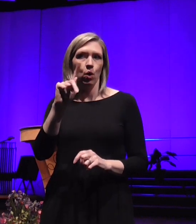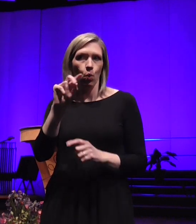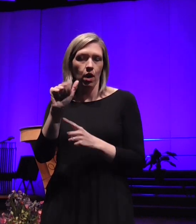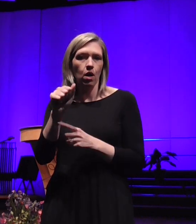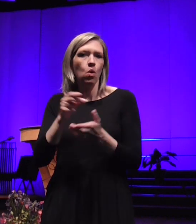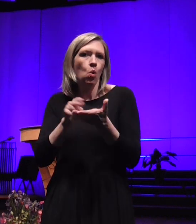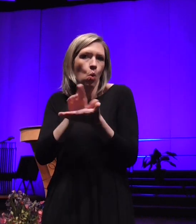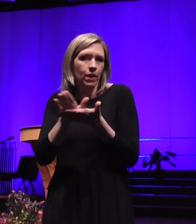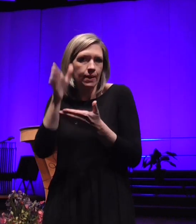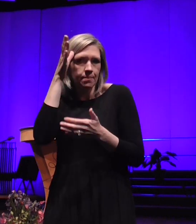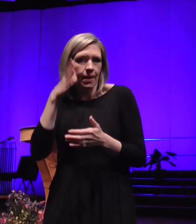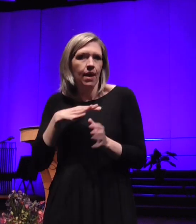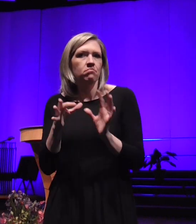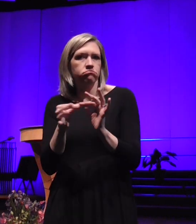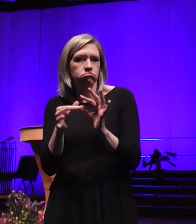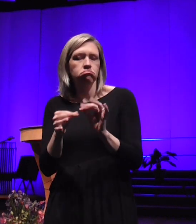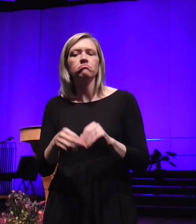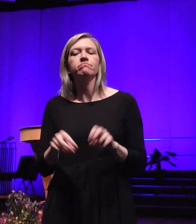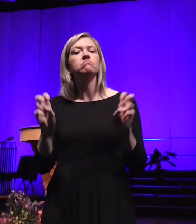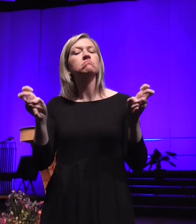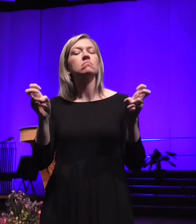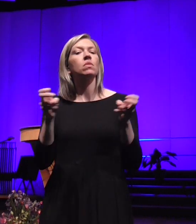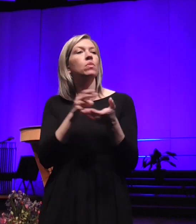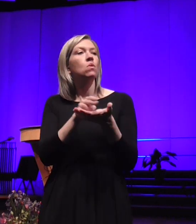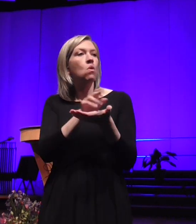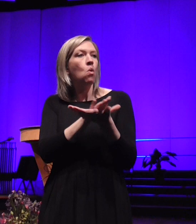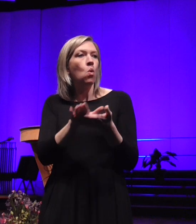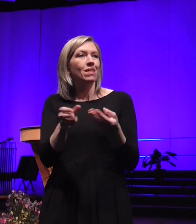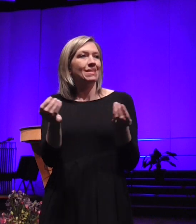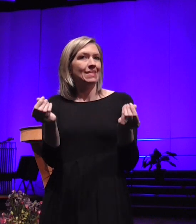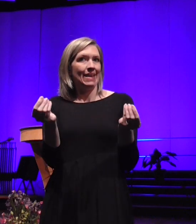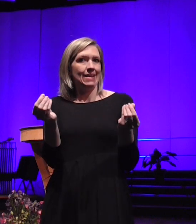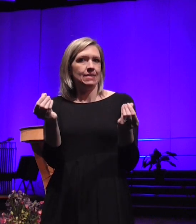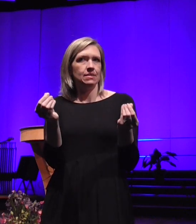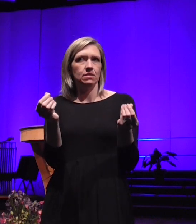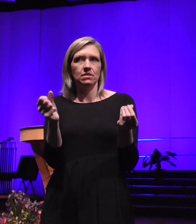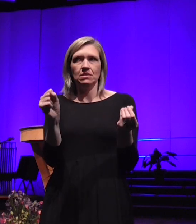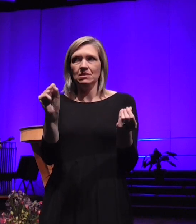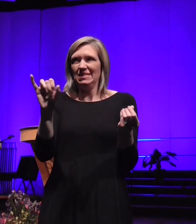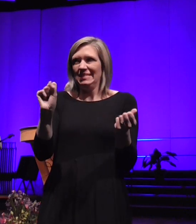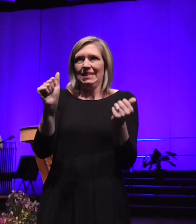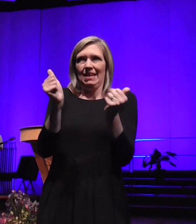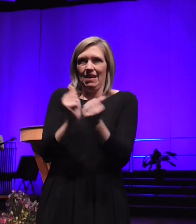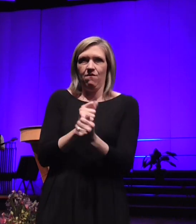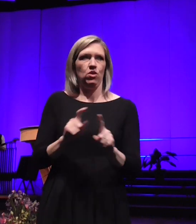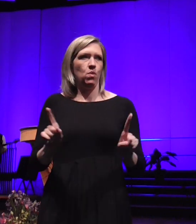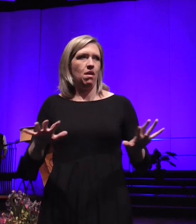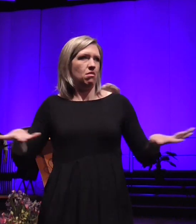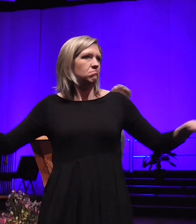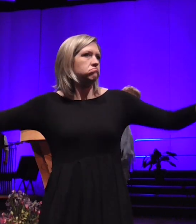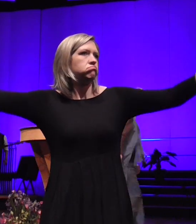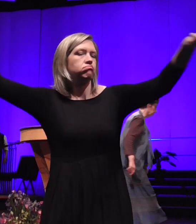Man. The Holy Land is everywhere.